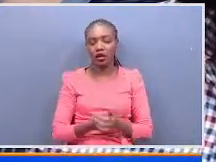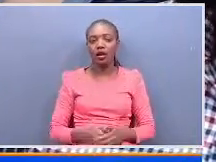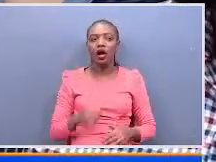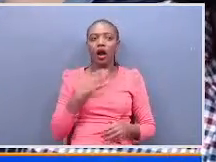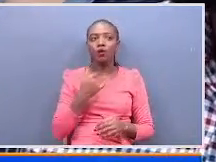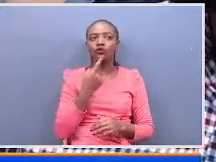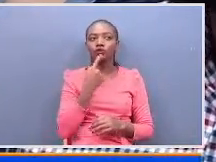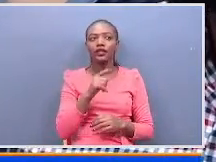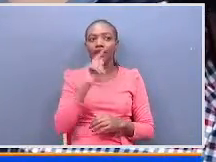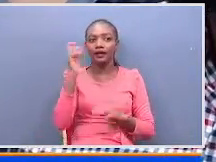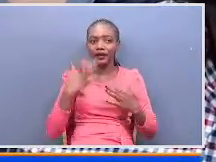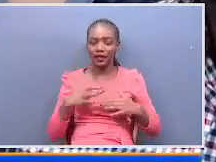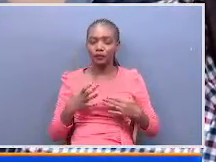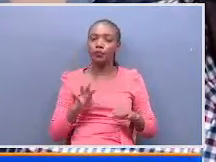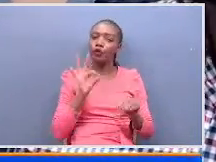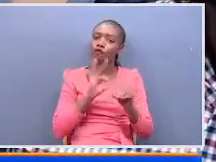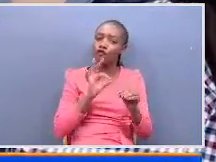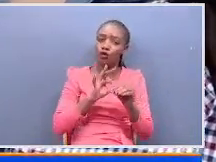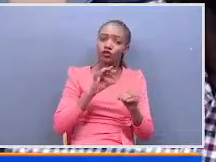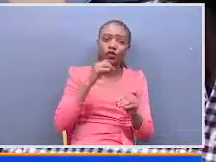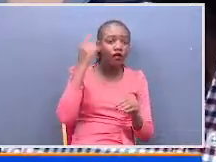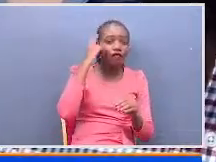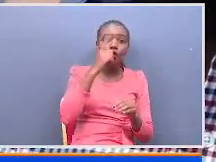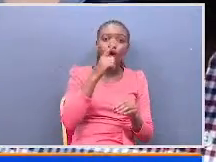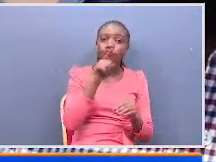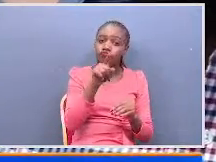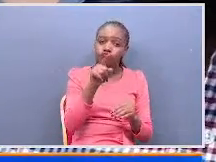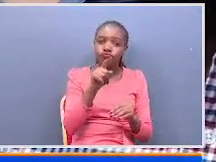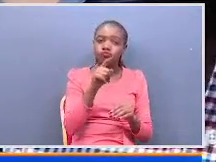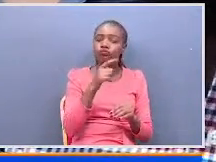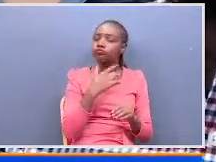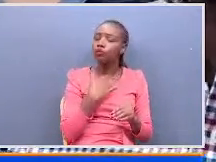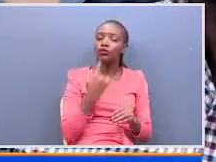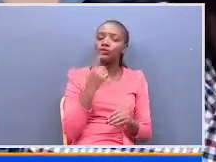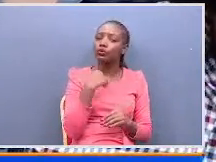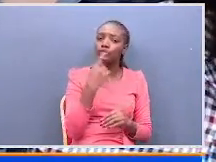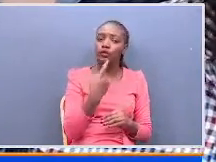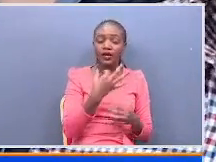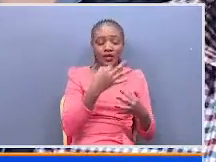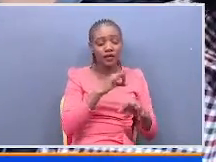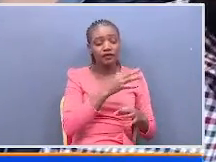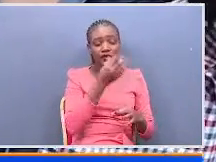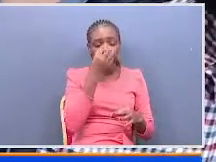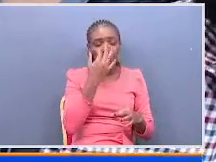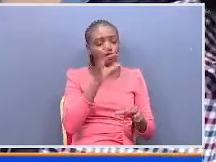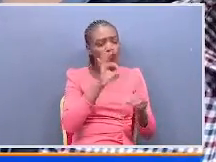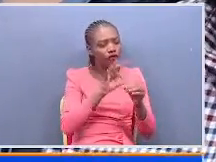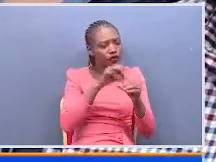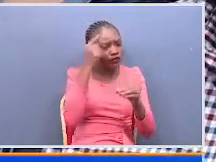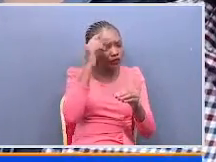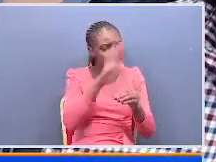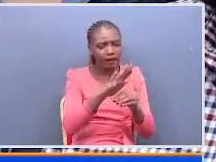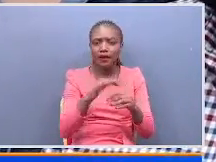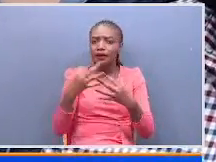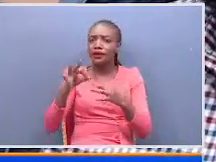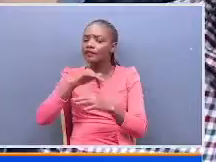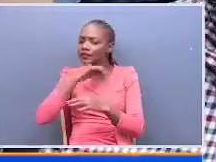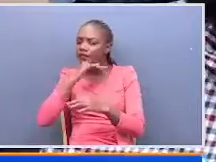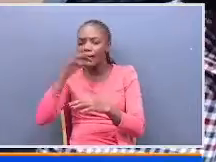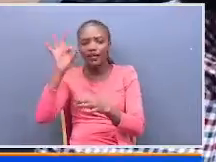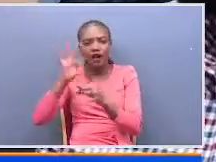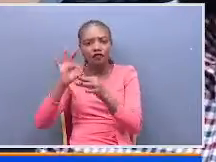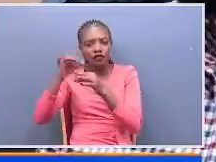vote whoever they want. If it's Ruto, cast your vote. If it's Raila, cast your vote. If it's